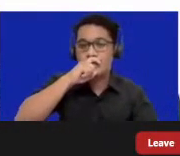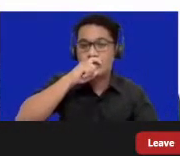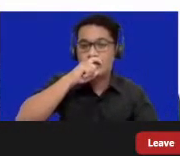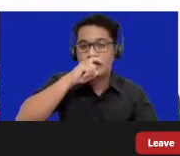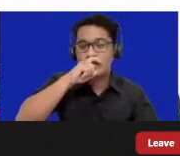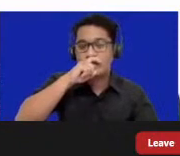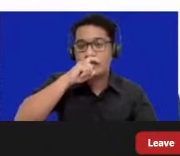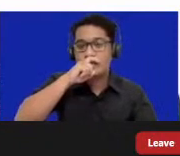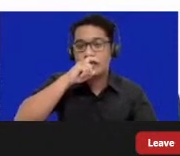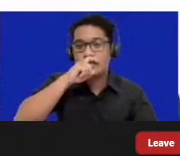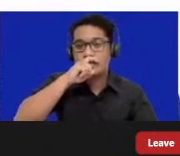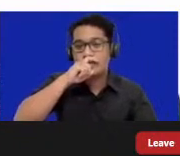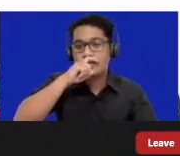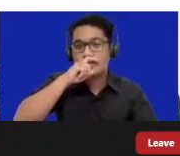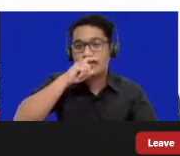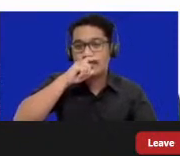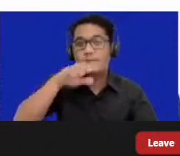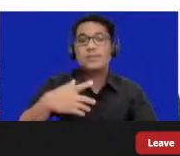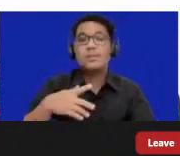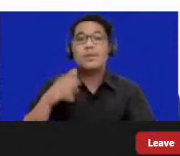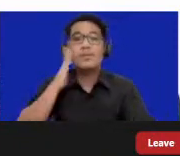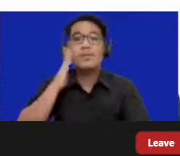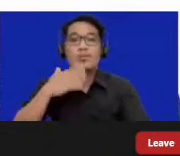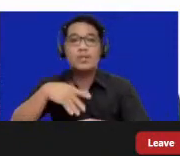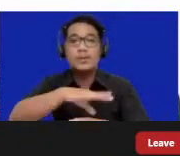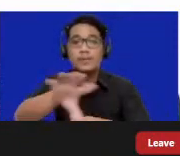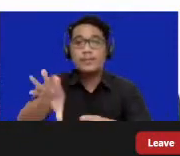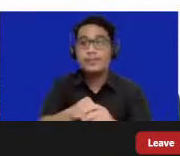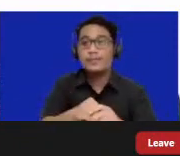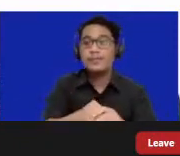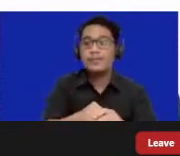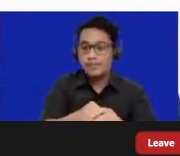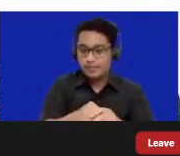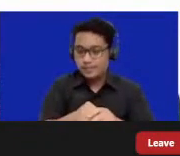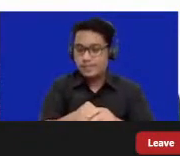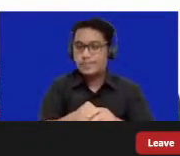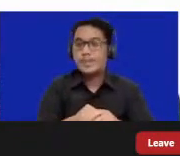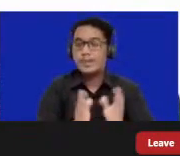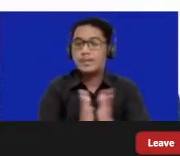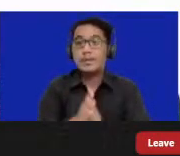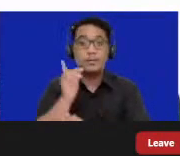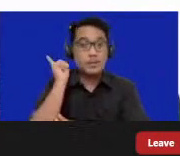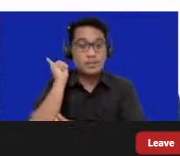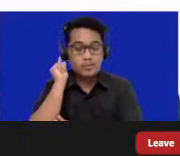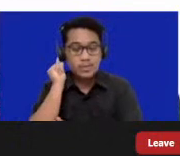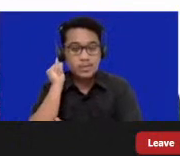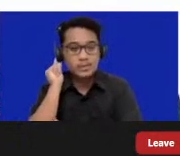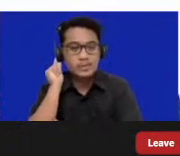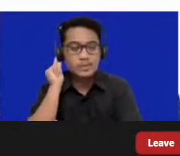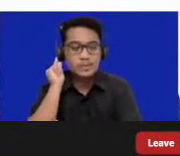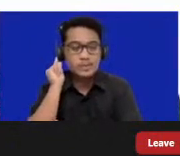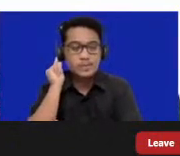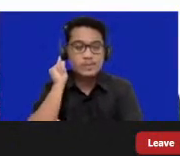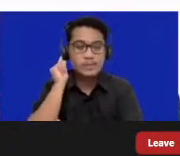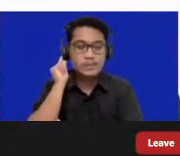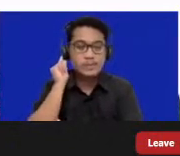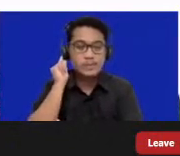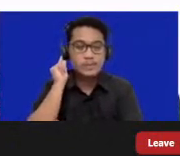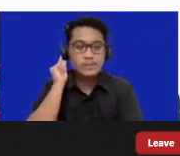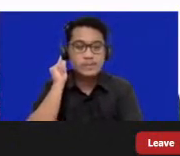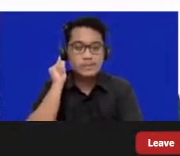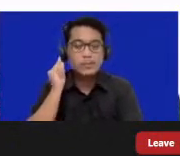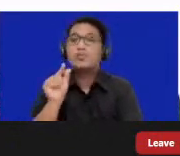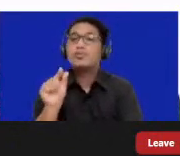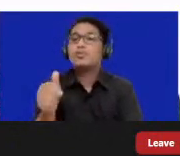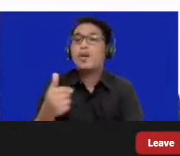youth and also the context of women to be also be part of this process, to have a meaningful or an active participation on this